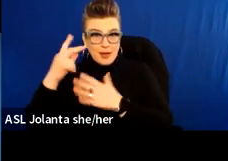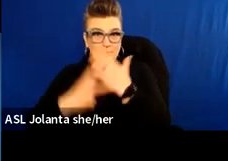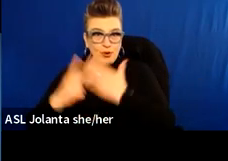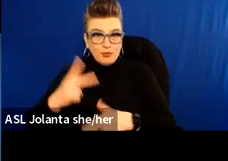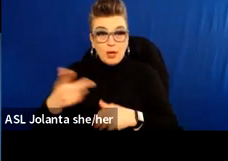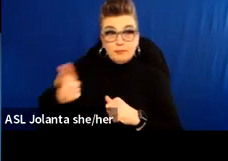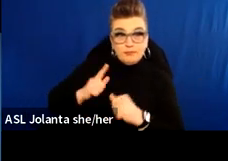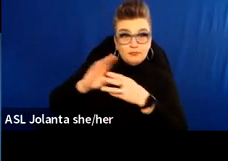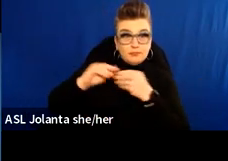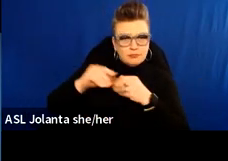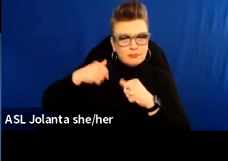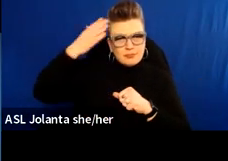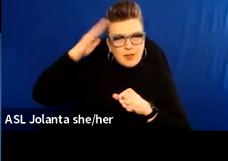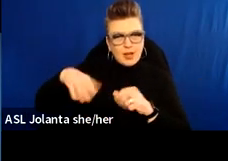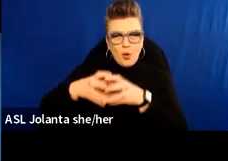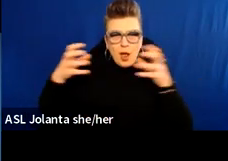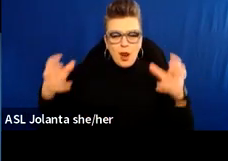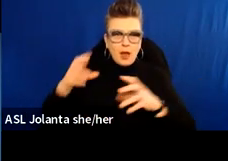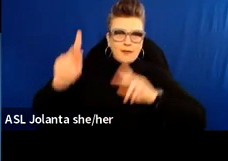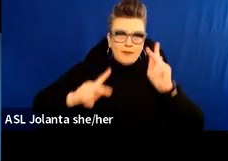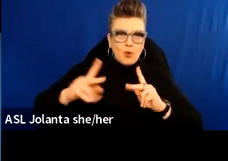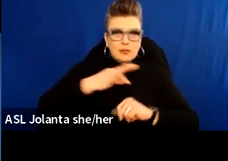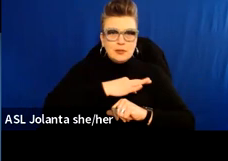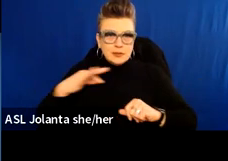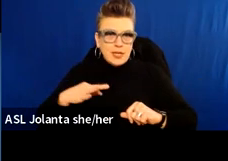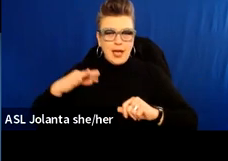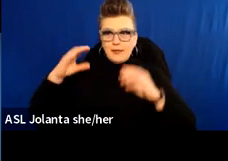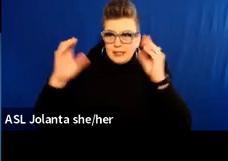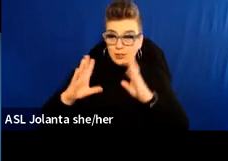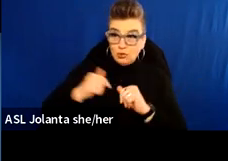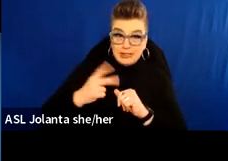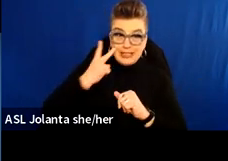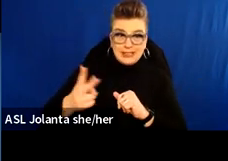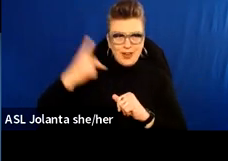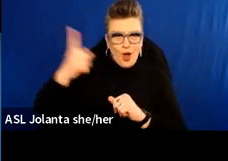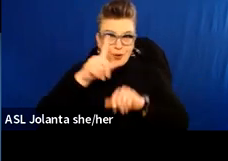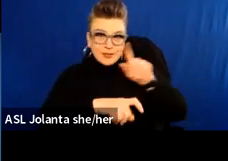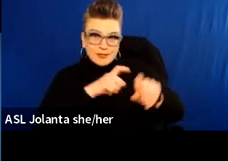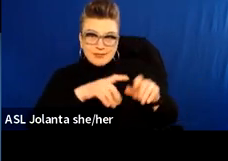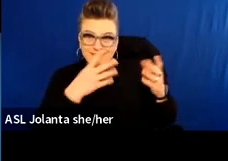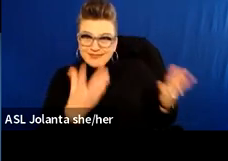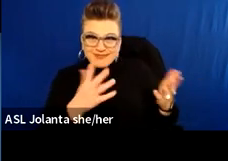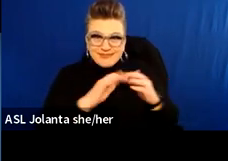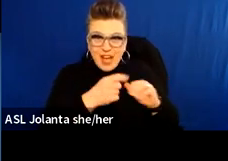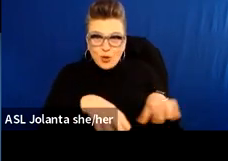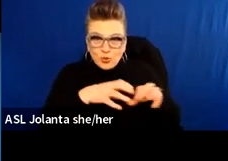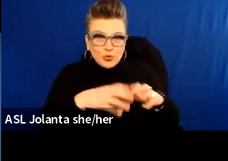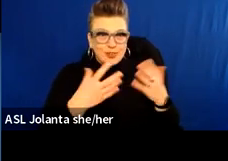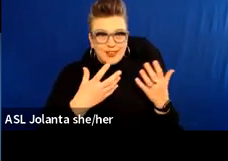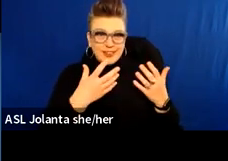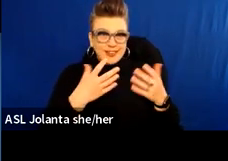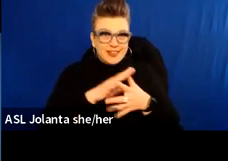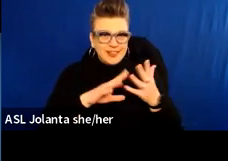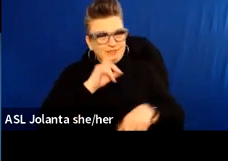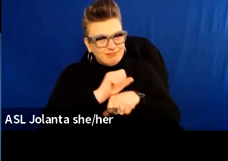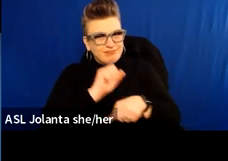of people here know a lot of staff and teachers so it's like when i see them they always ask me questions how are you doing first is how i'm doing